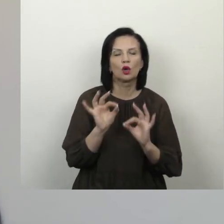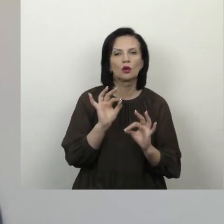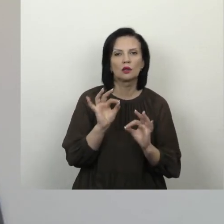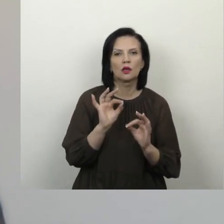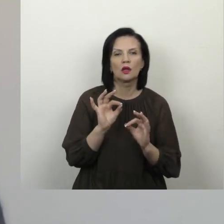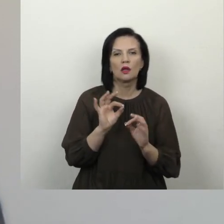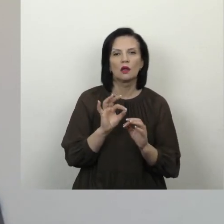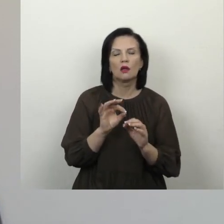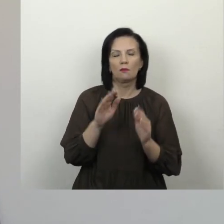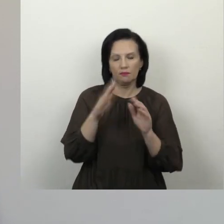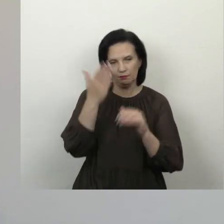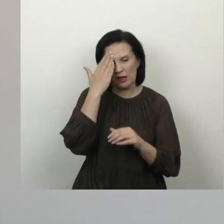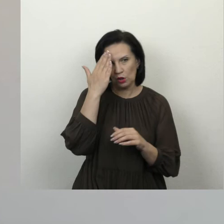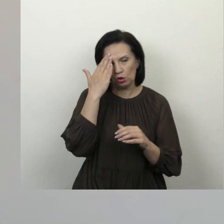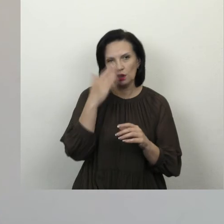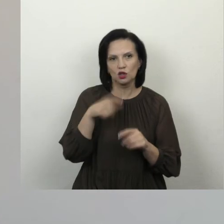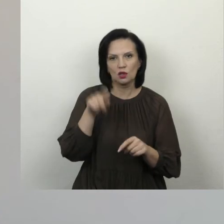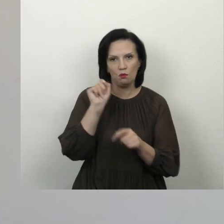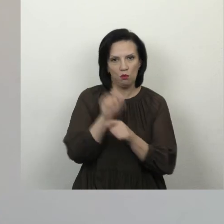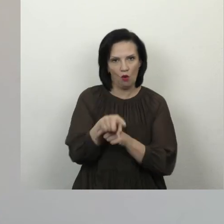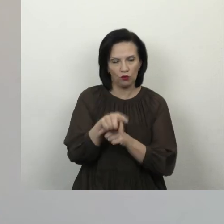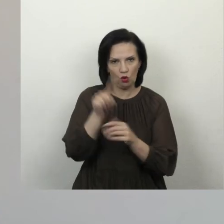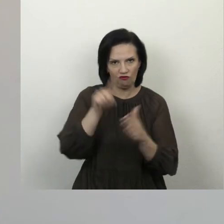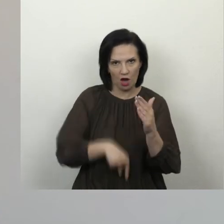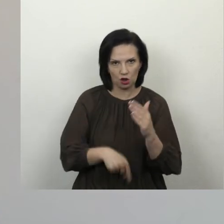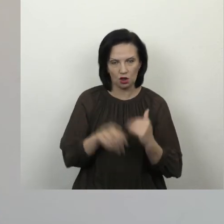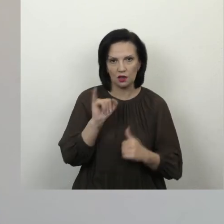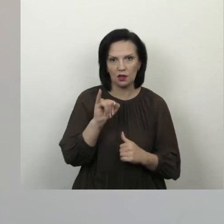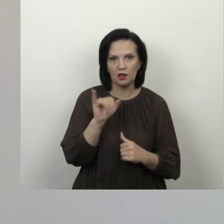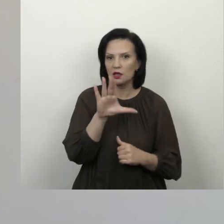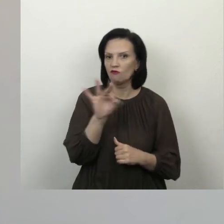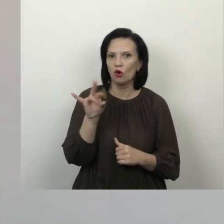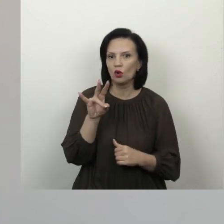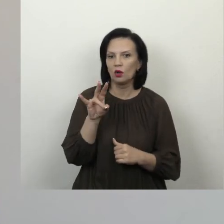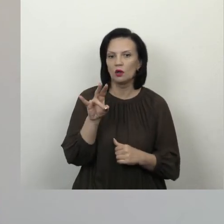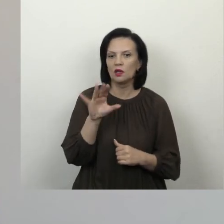control, methodological competences, and